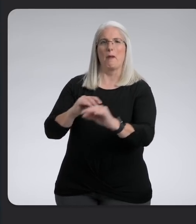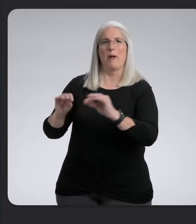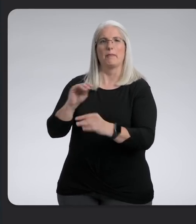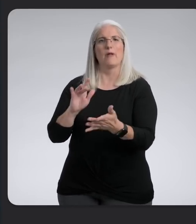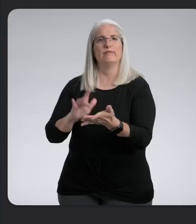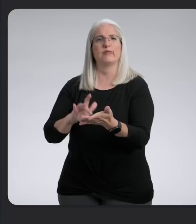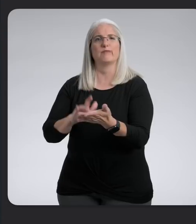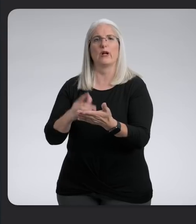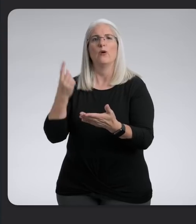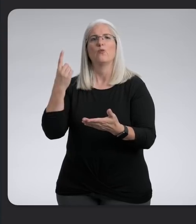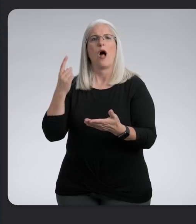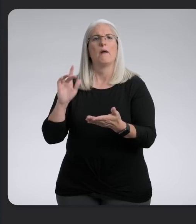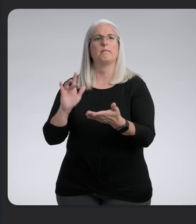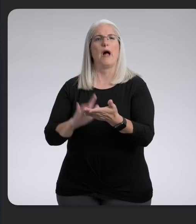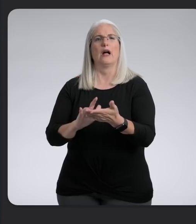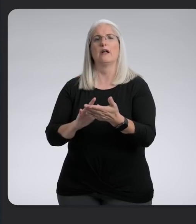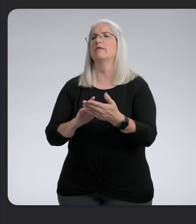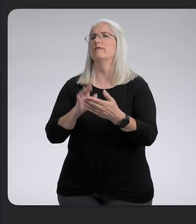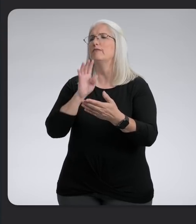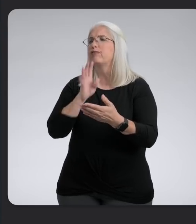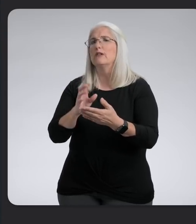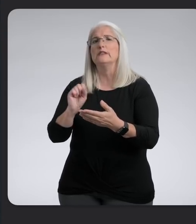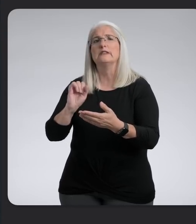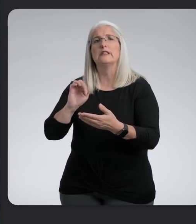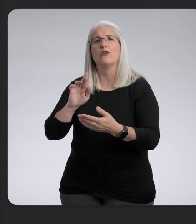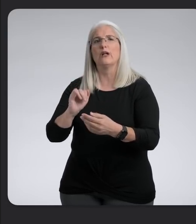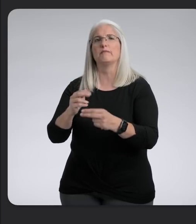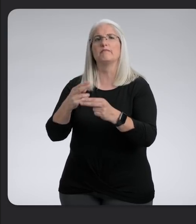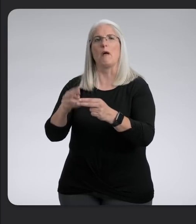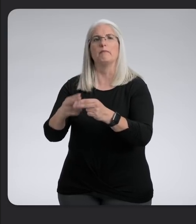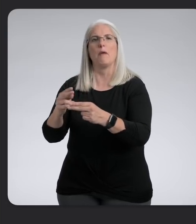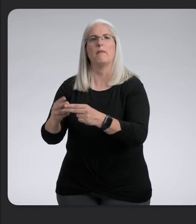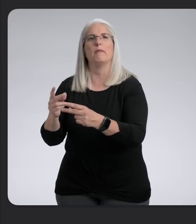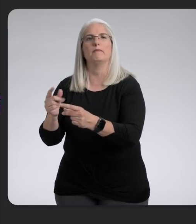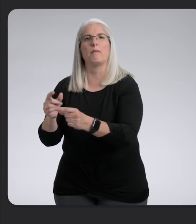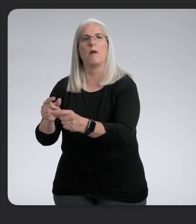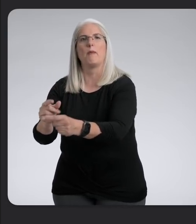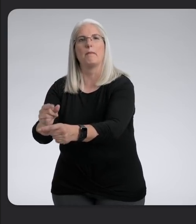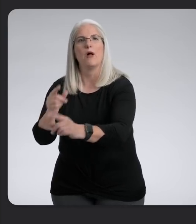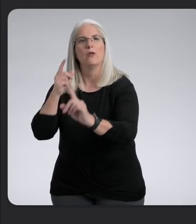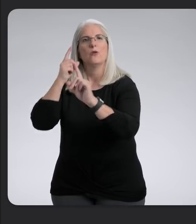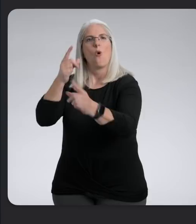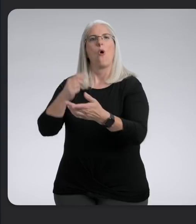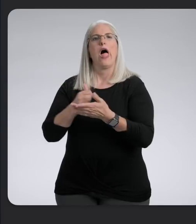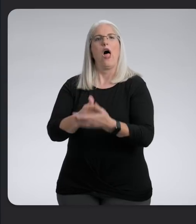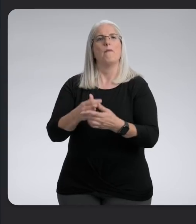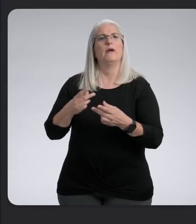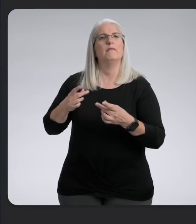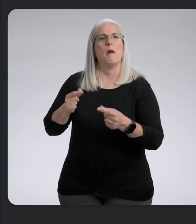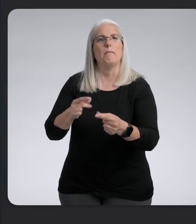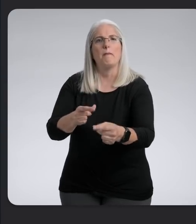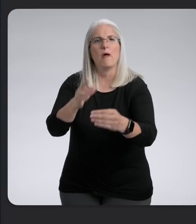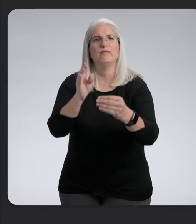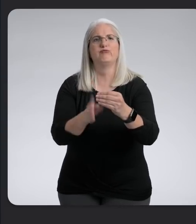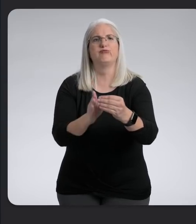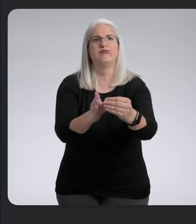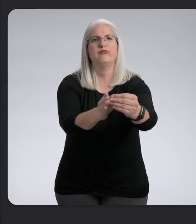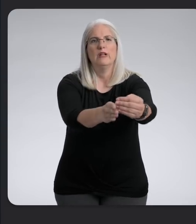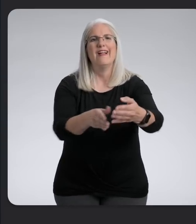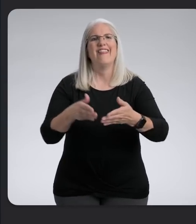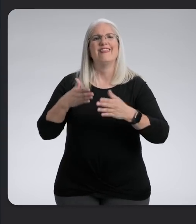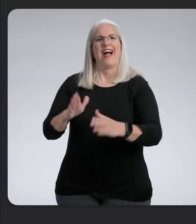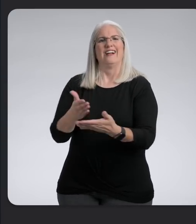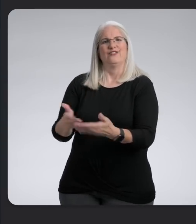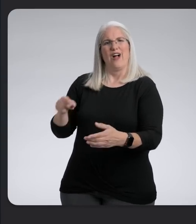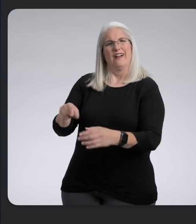asking Siri. Shortcuts is all about helping you get more done faster because you can let your device do the work for